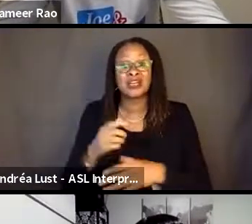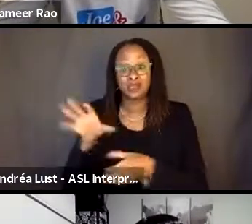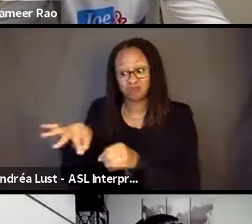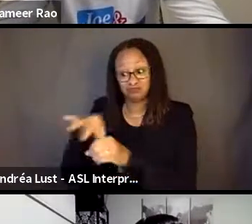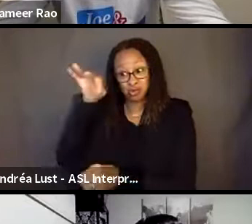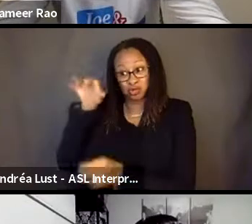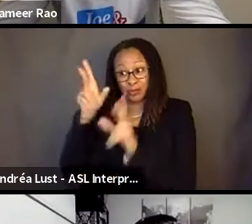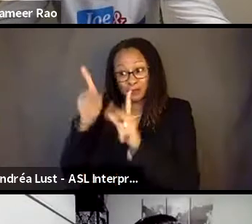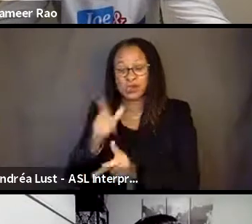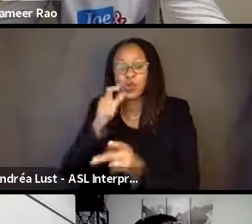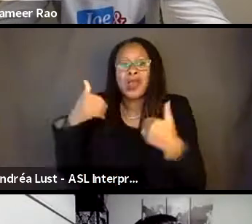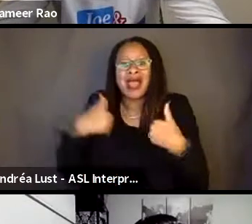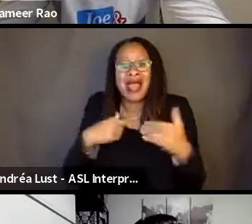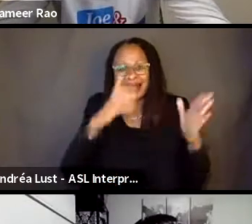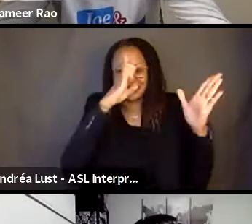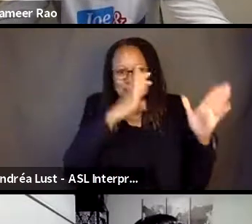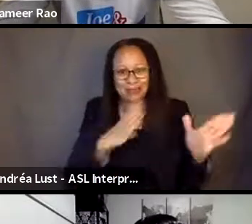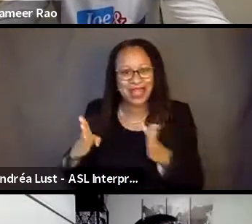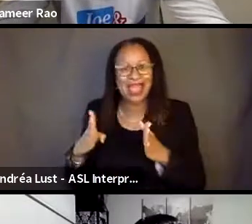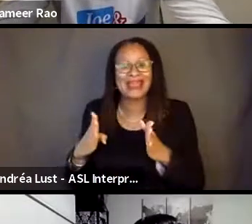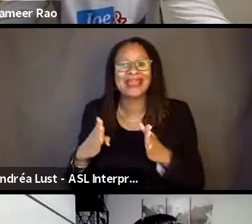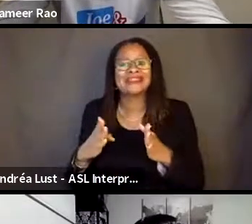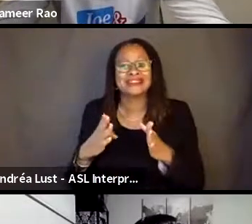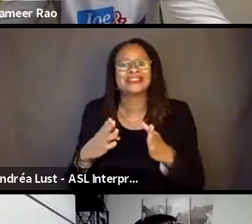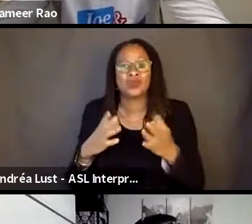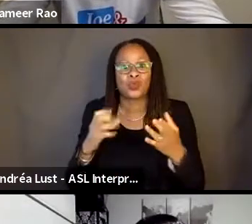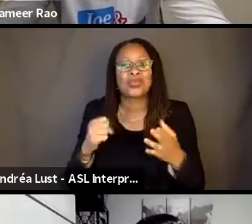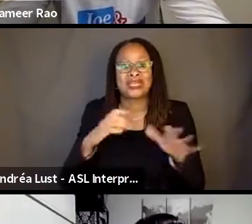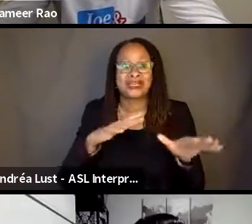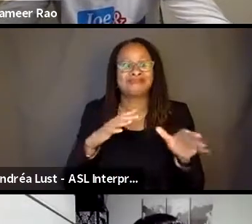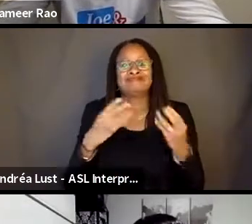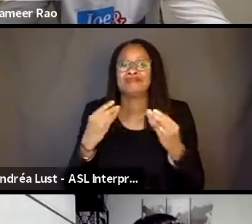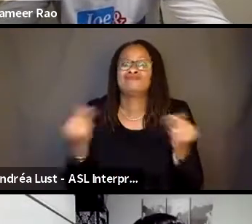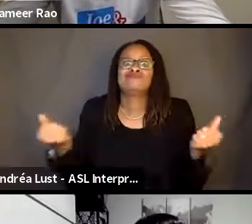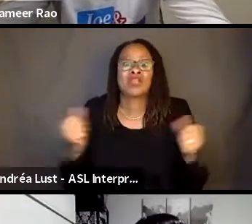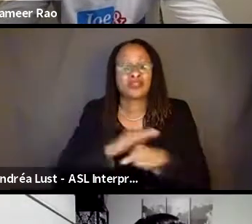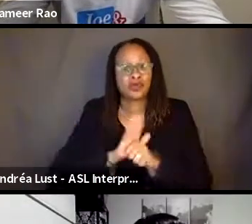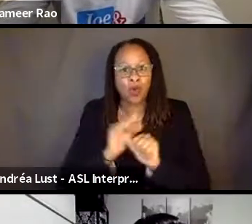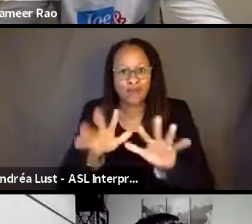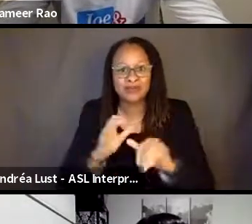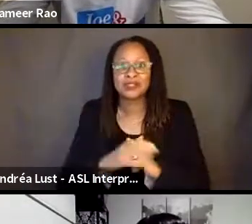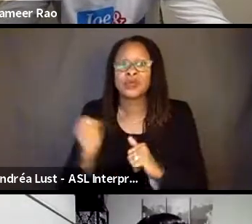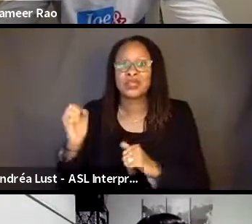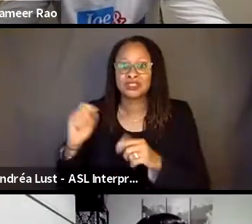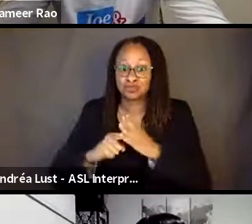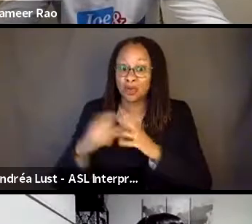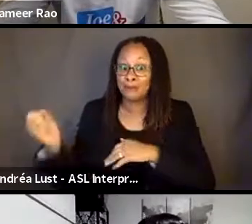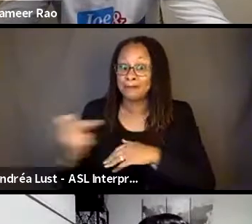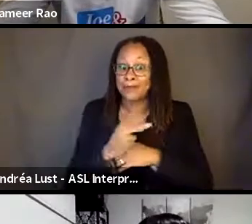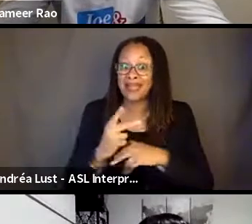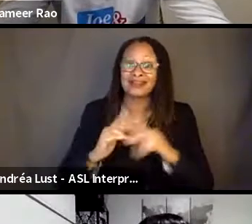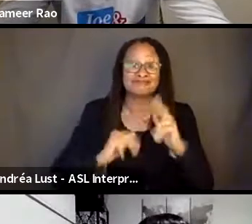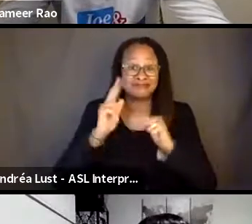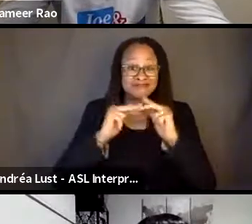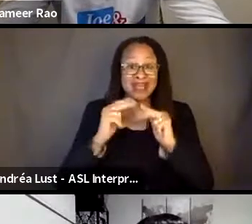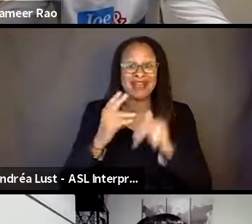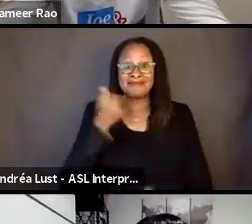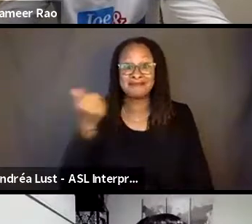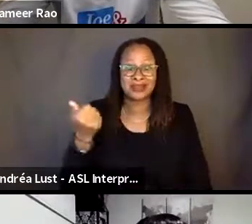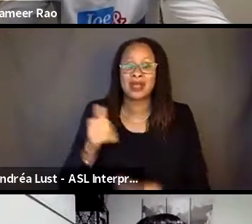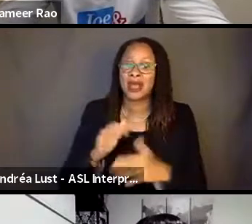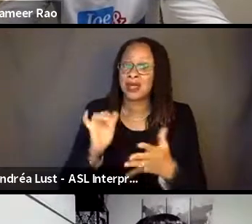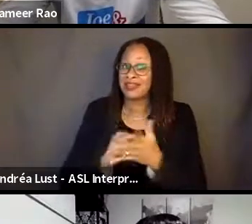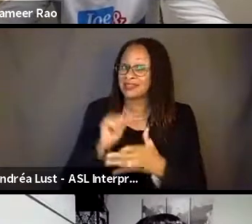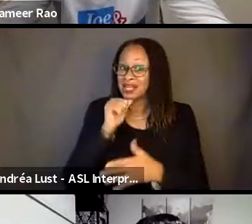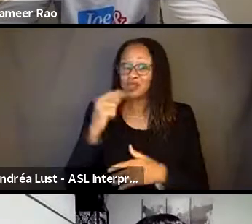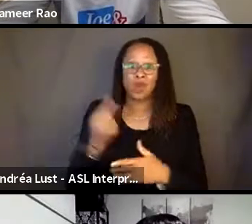plan to get us out of this pandemic so that we can start building back better. But that is not the only public health